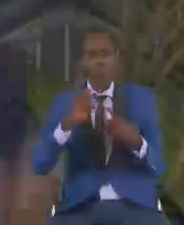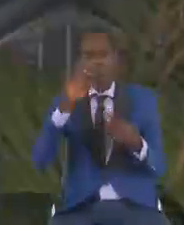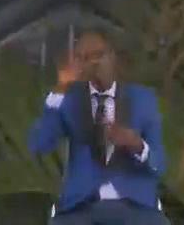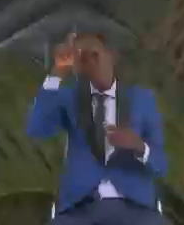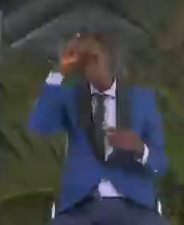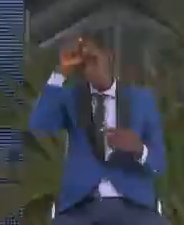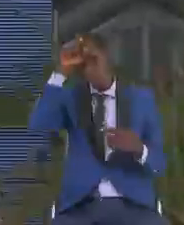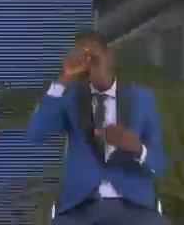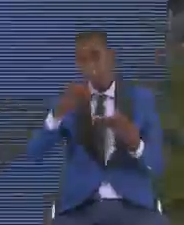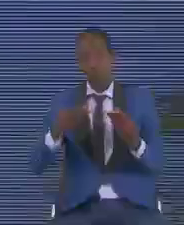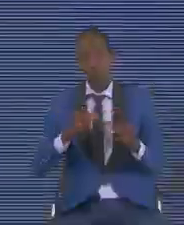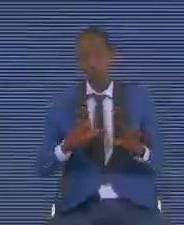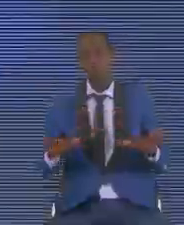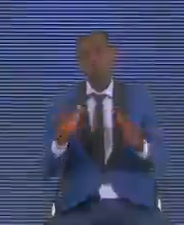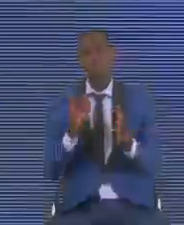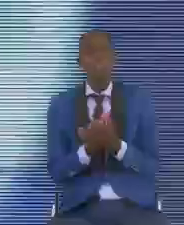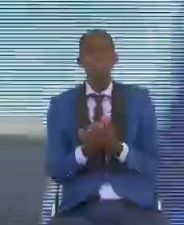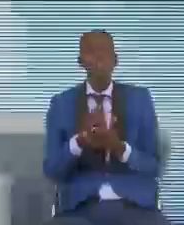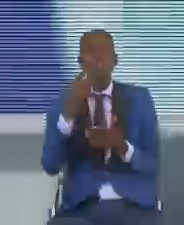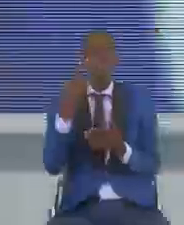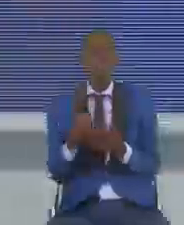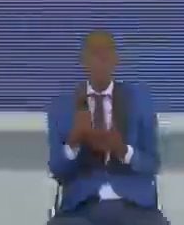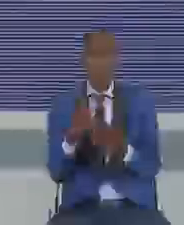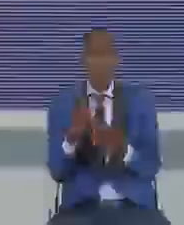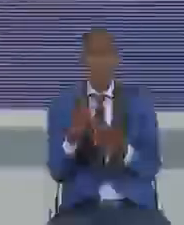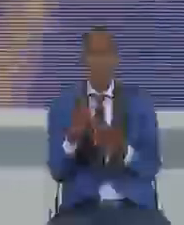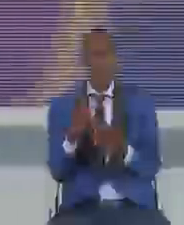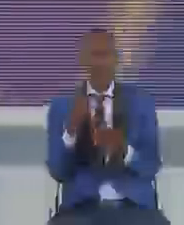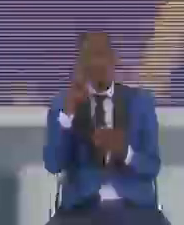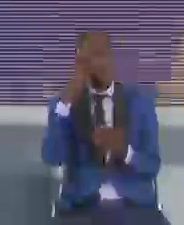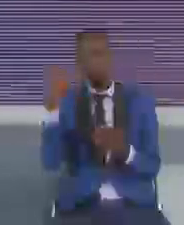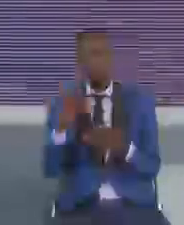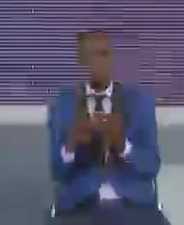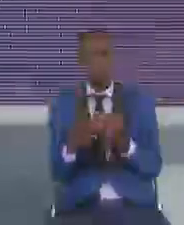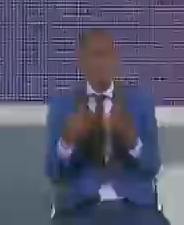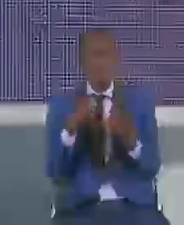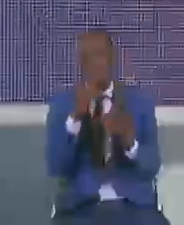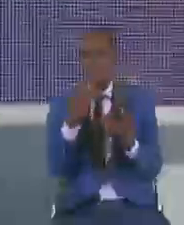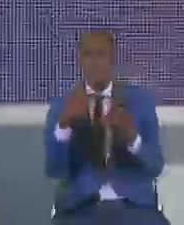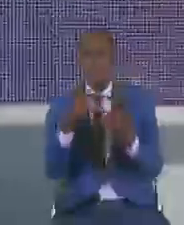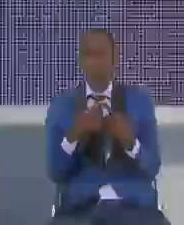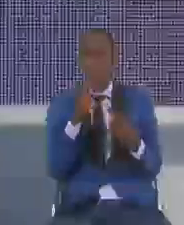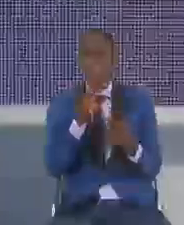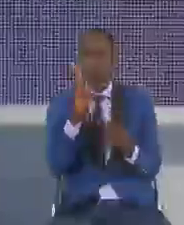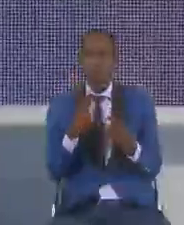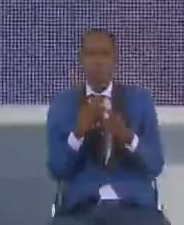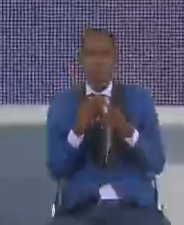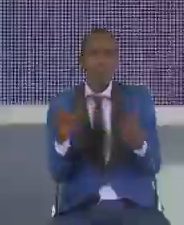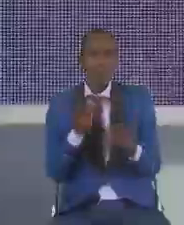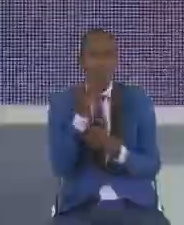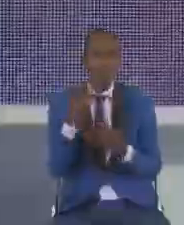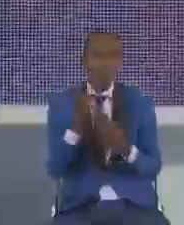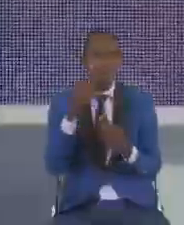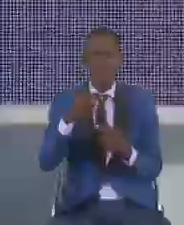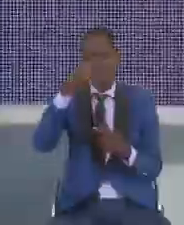the dream interpretation had not come into use. But then Pharaoh had a dream.